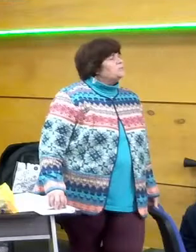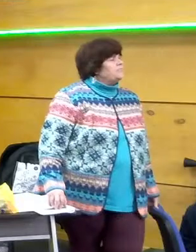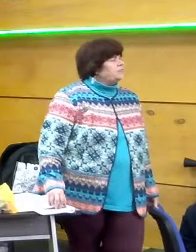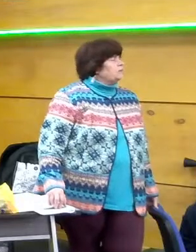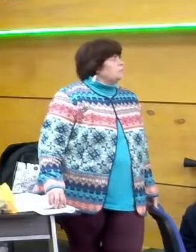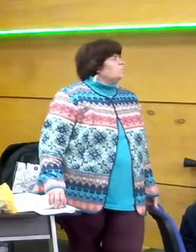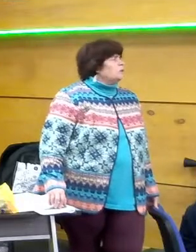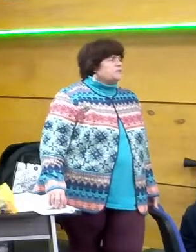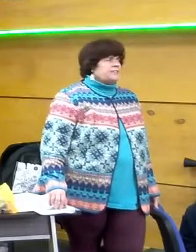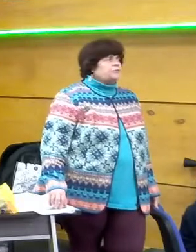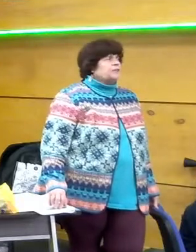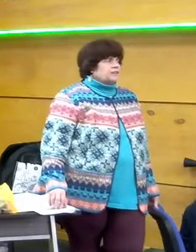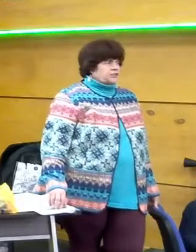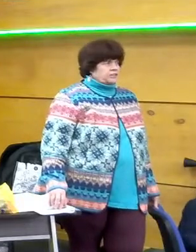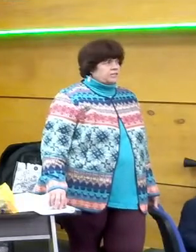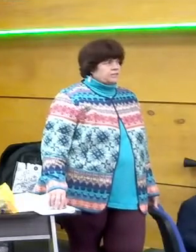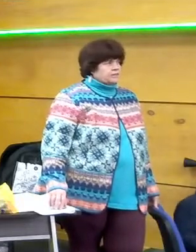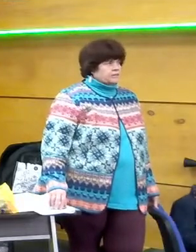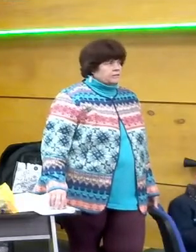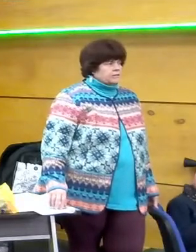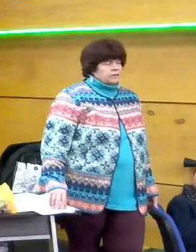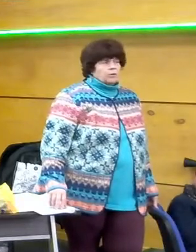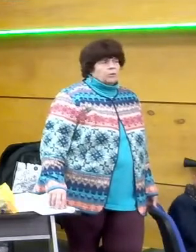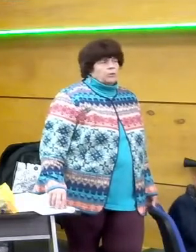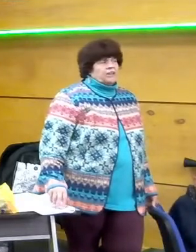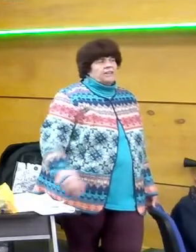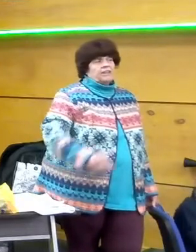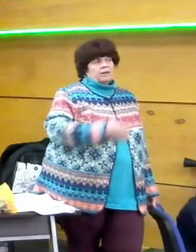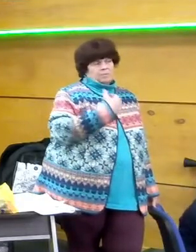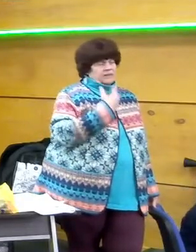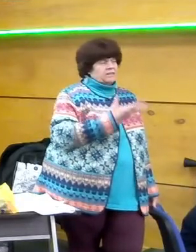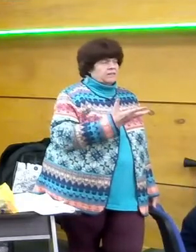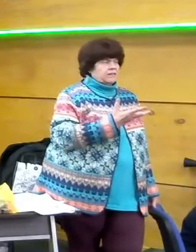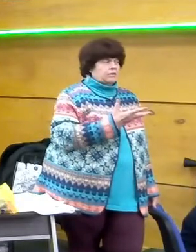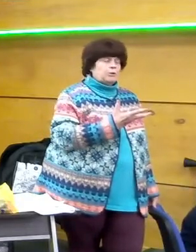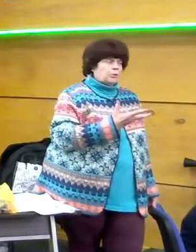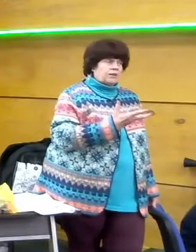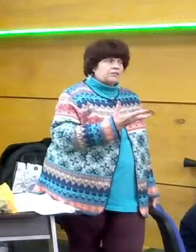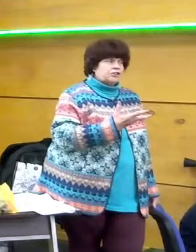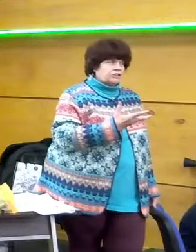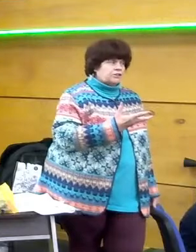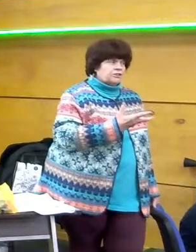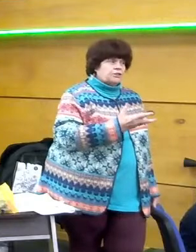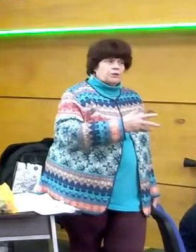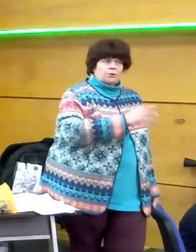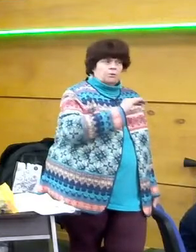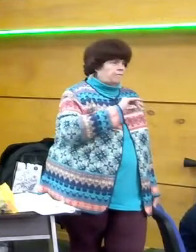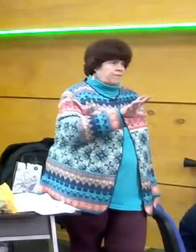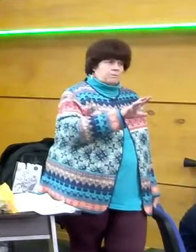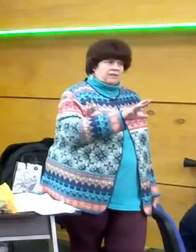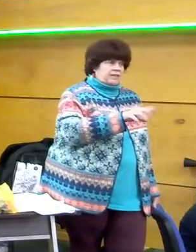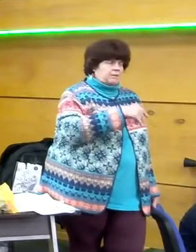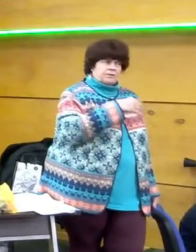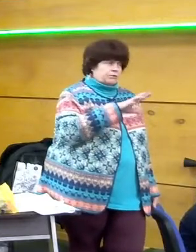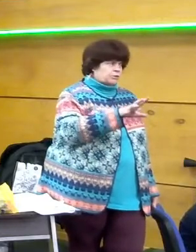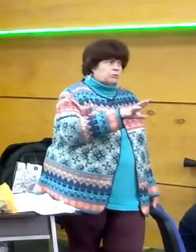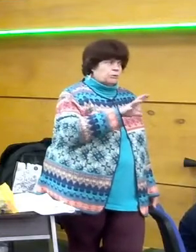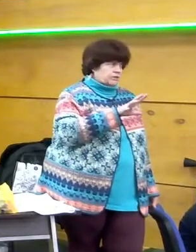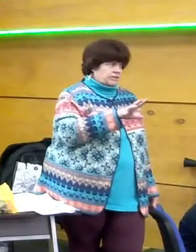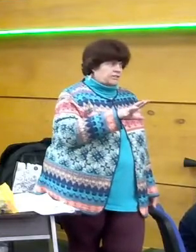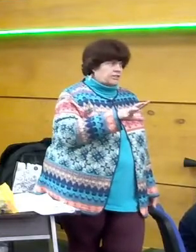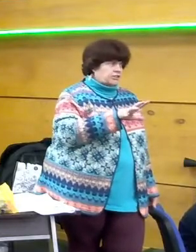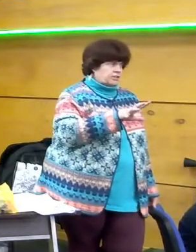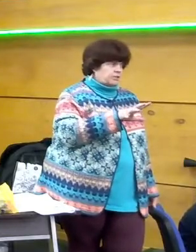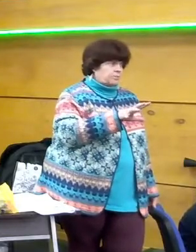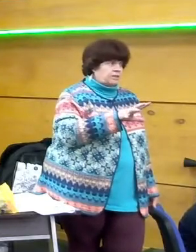Now, most introductions, because we don't want the judges to know family names and